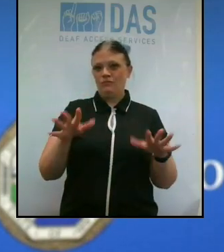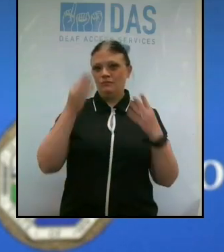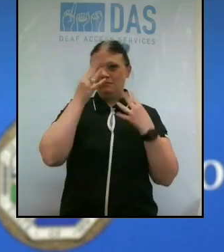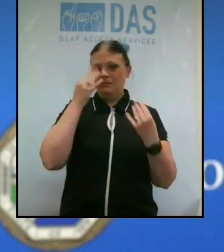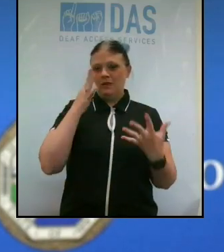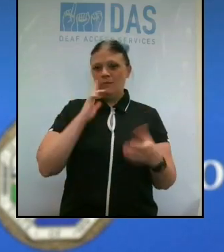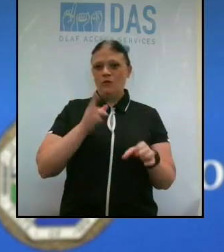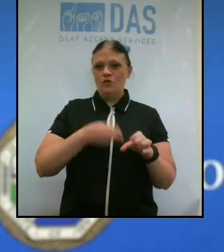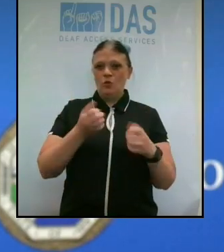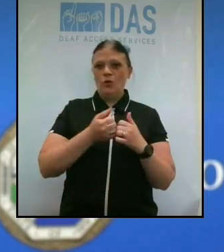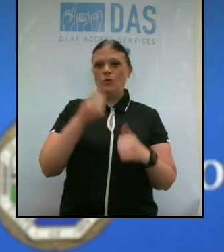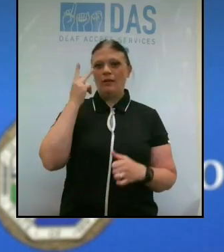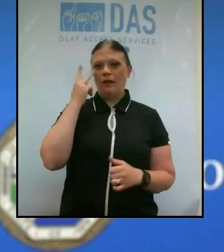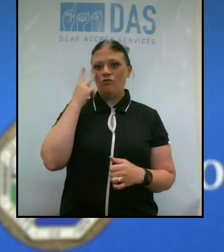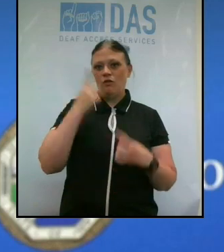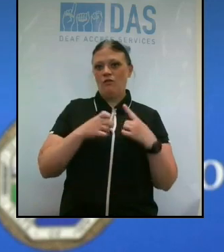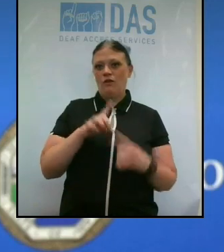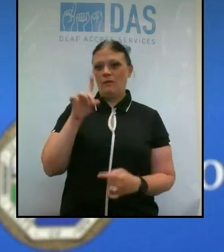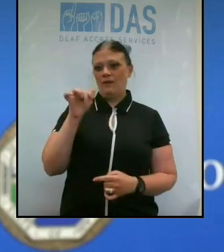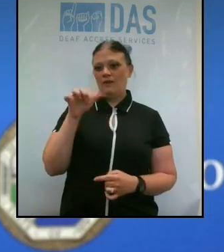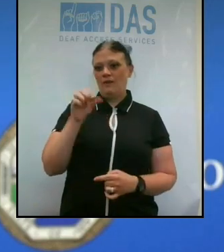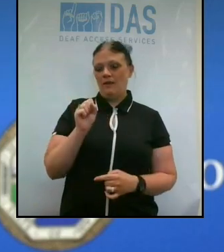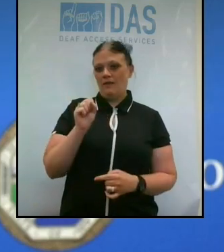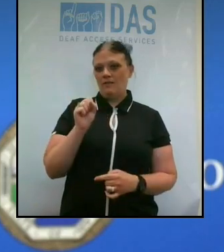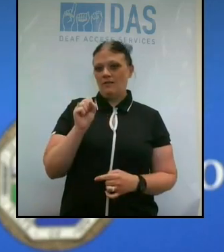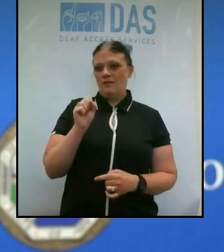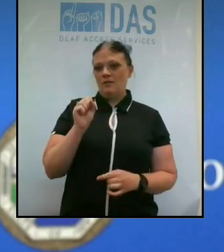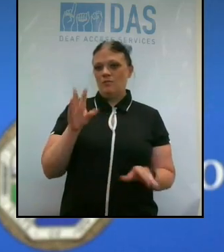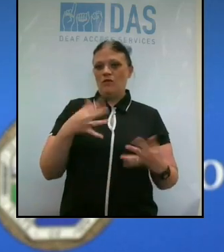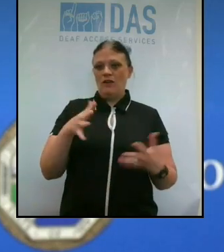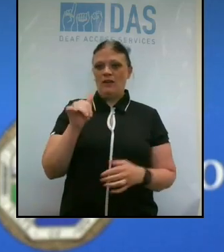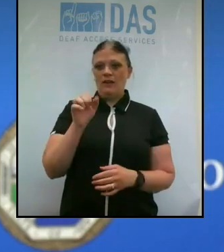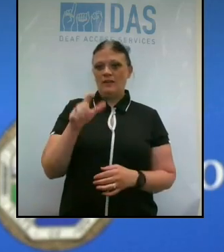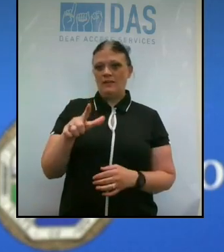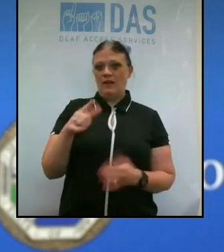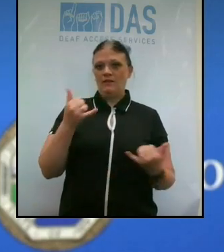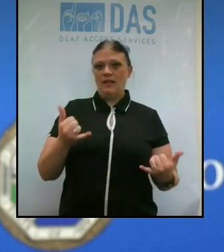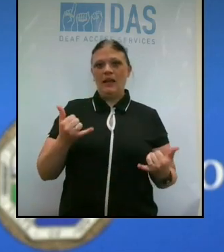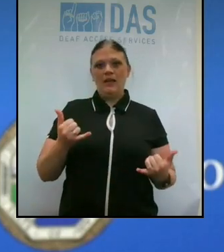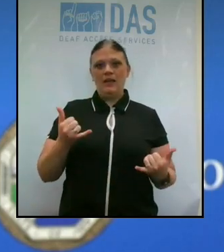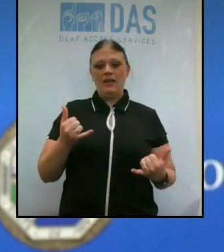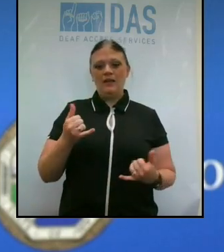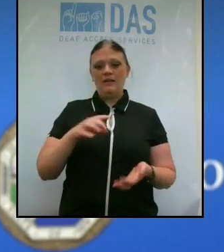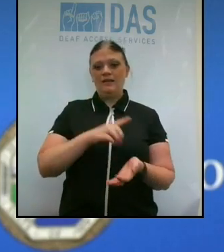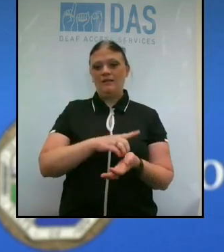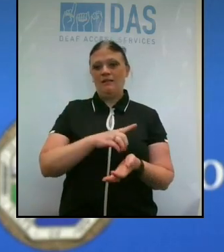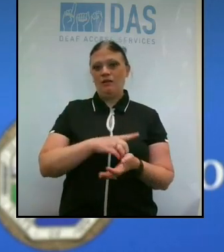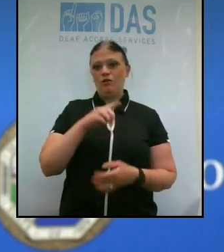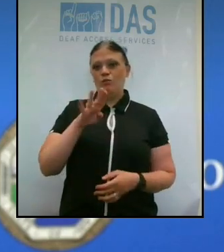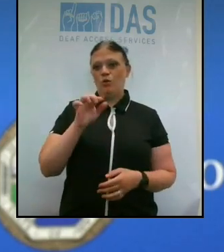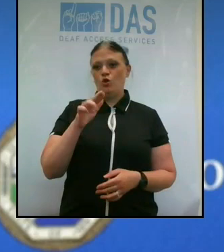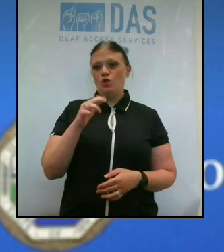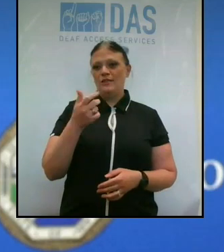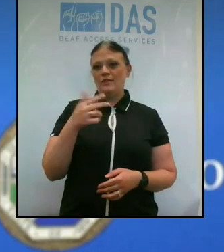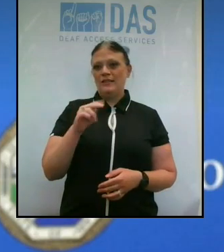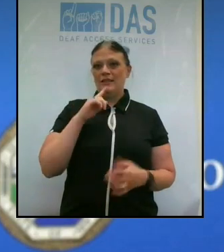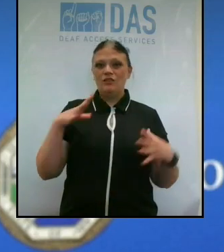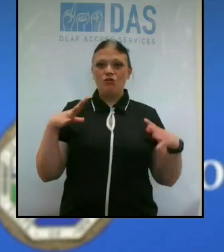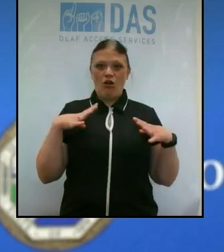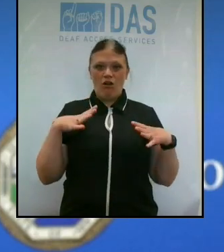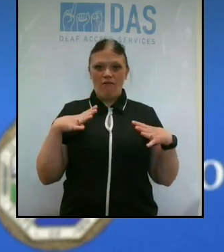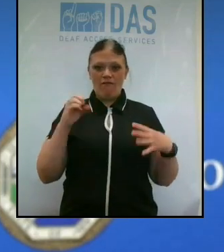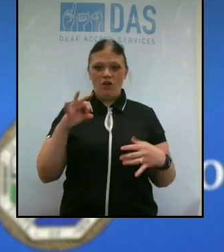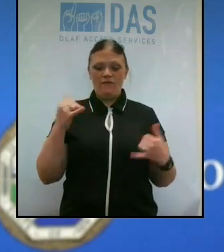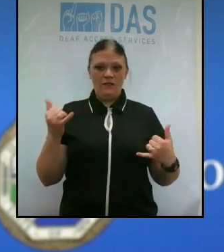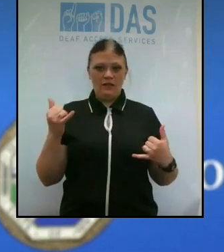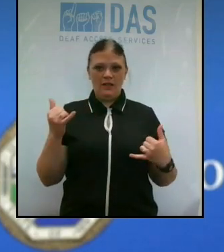joined by Kendra from Deaf Access Services, who will be providing the American Sign Language for you today. Dr. Burstein is off today. She's been on some